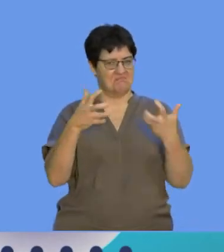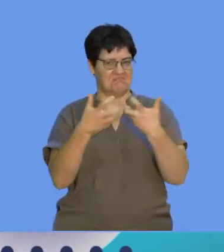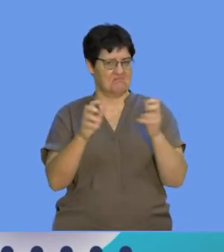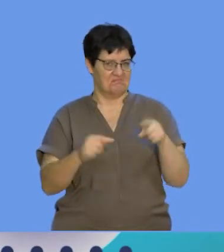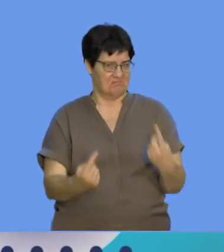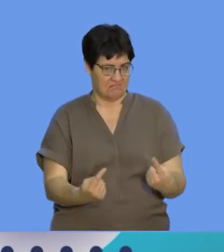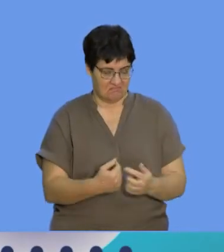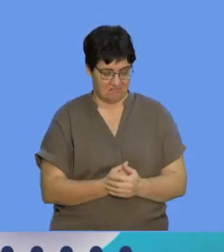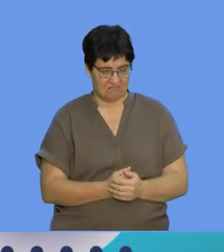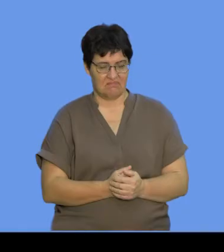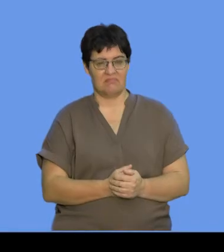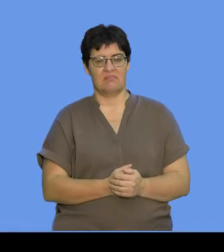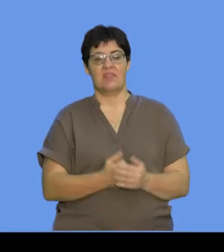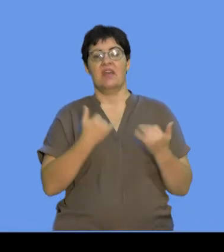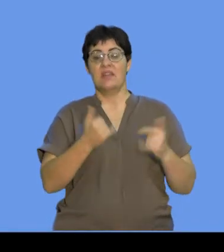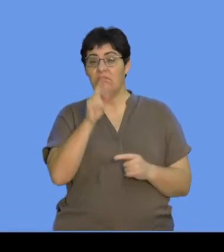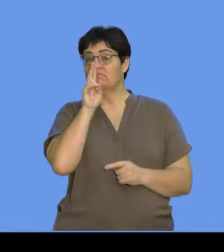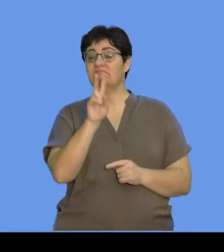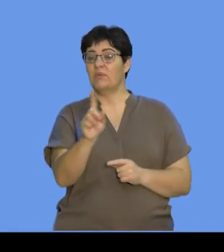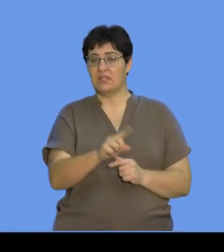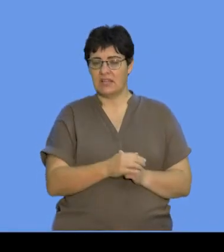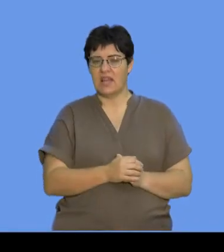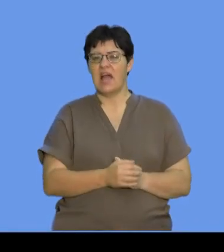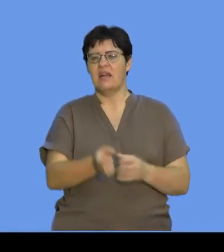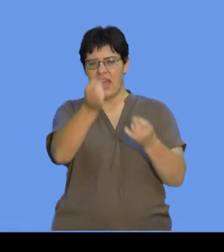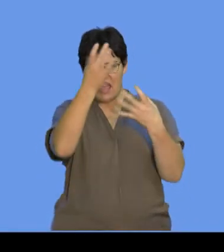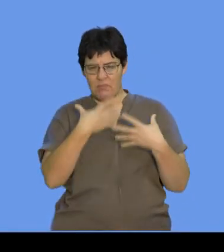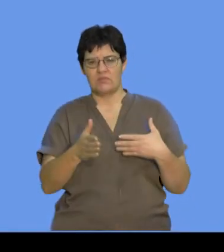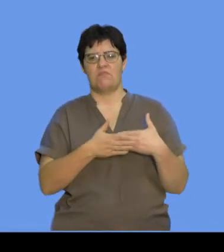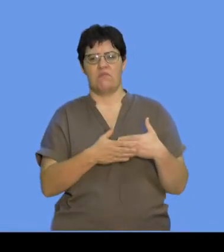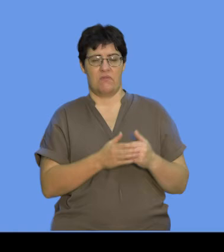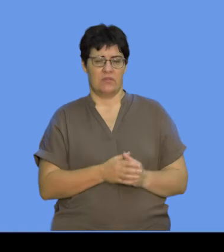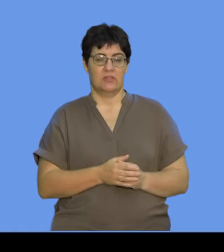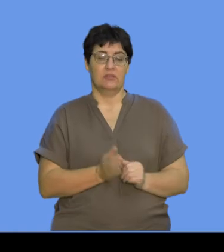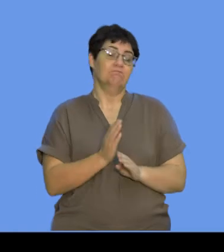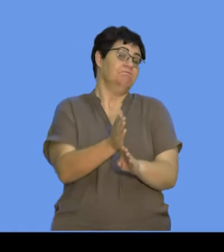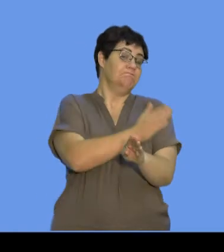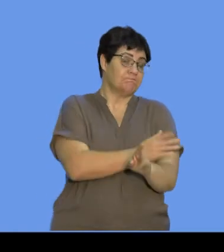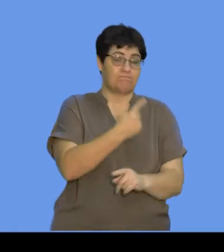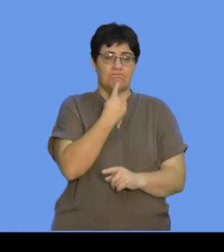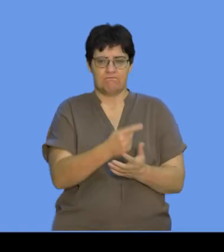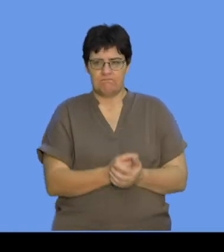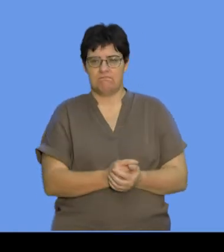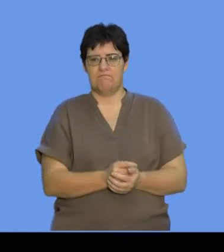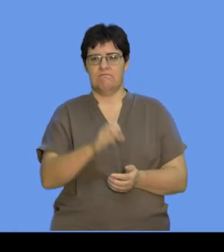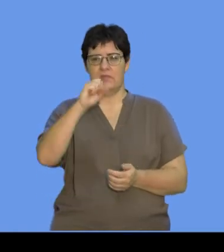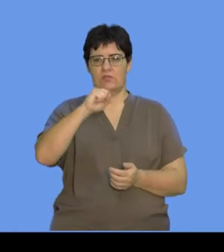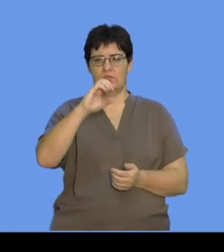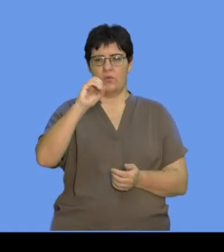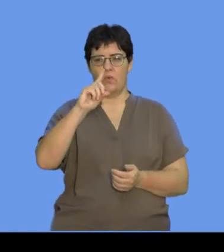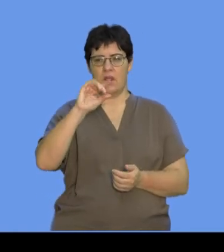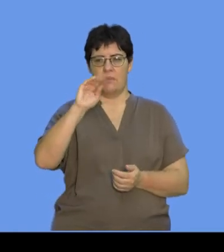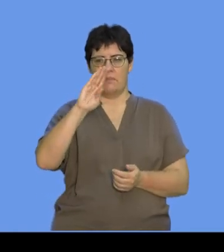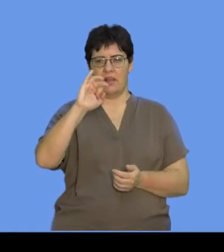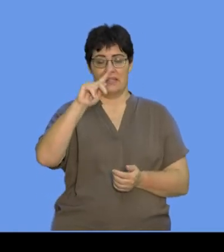look at more clues. In the previous segment, we spoke about solubility as a property